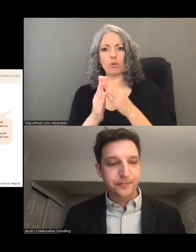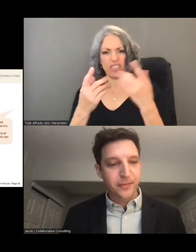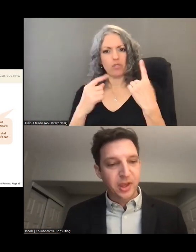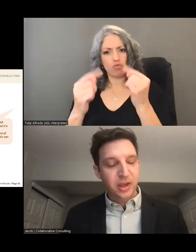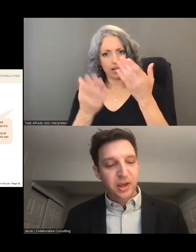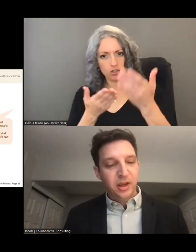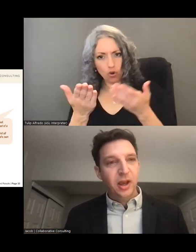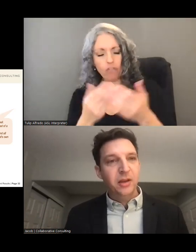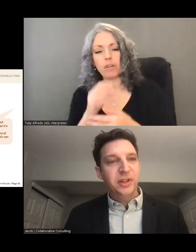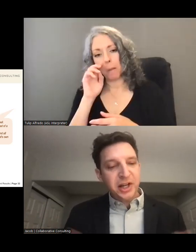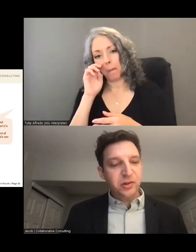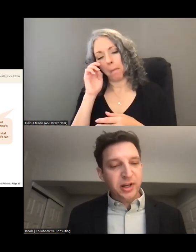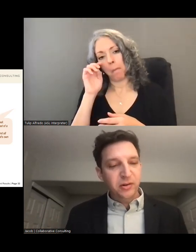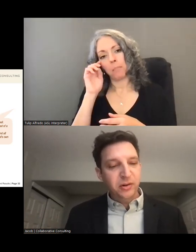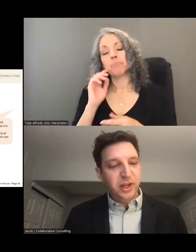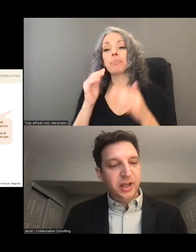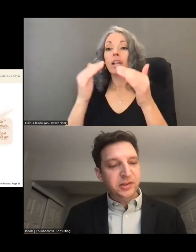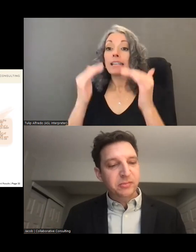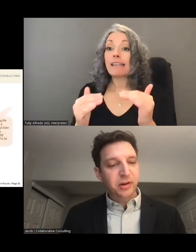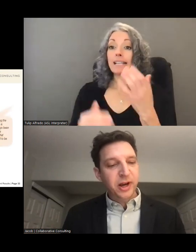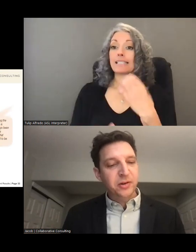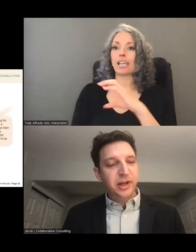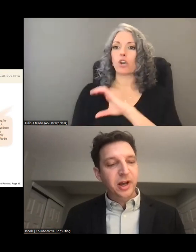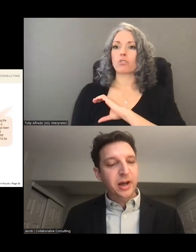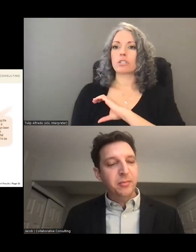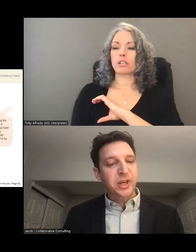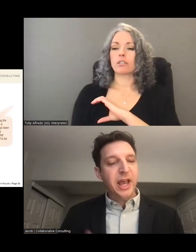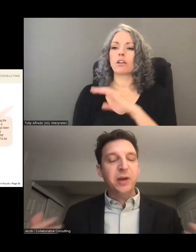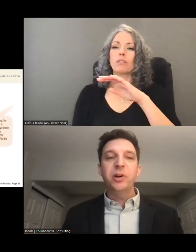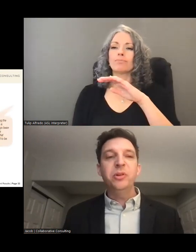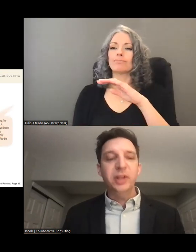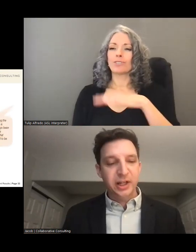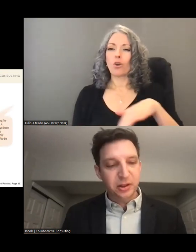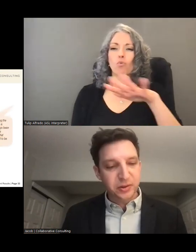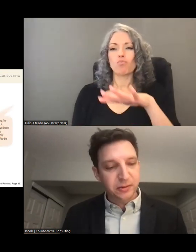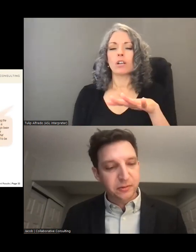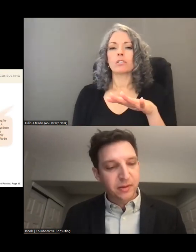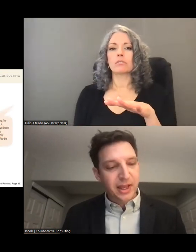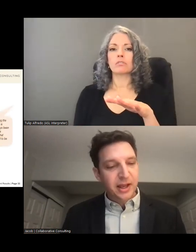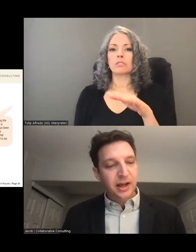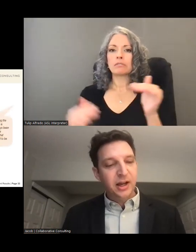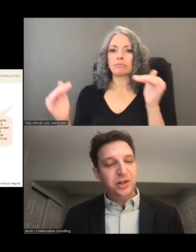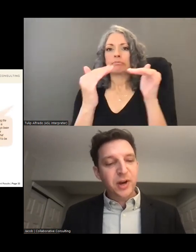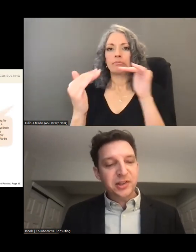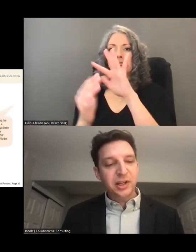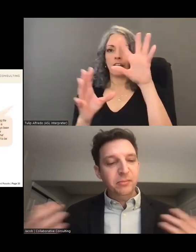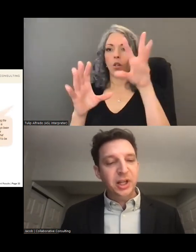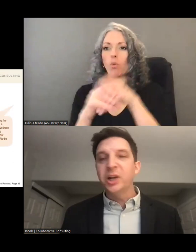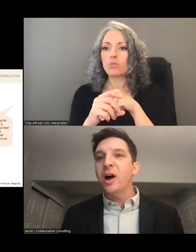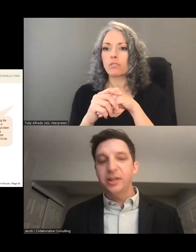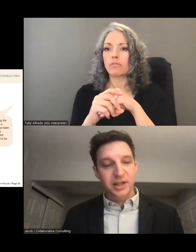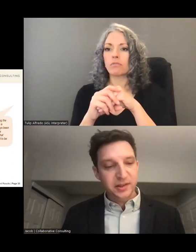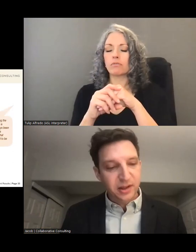serve. The next trait is around being equitable and inclusive,